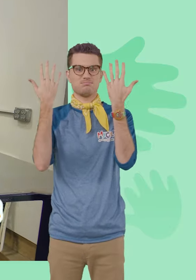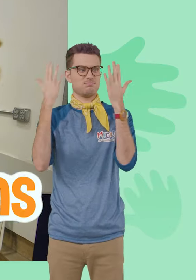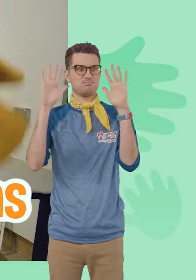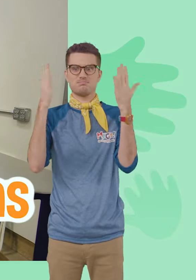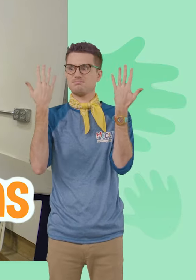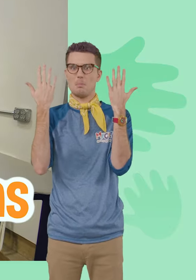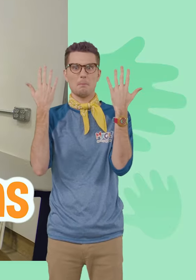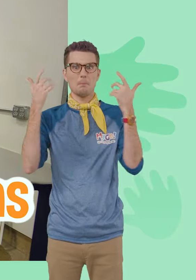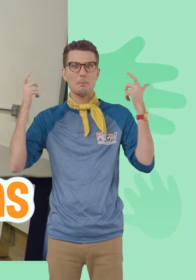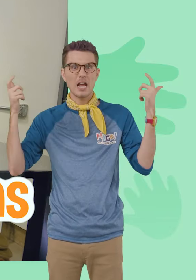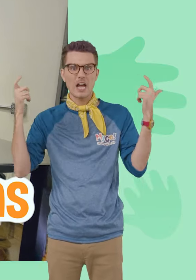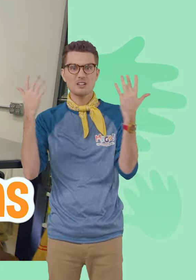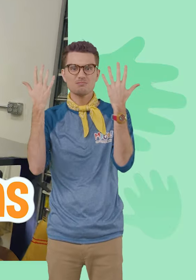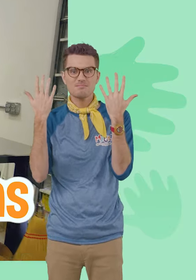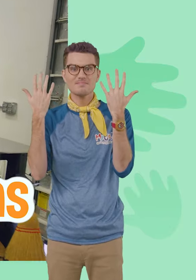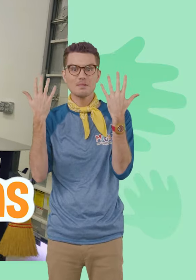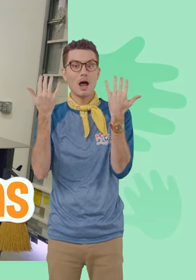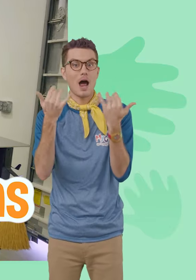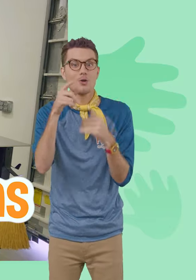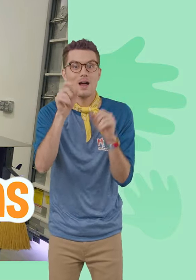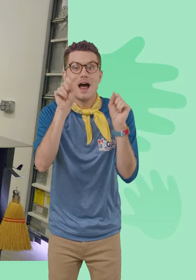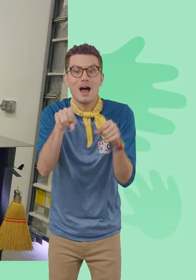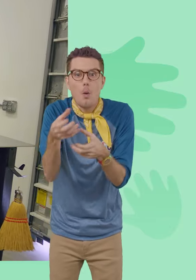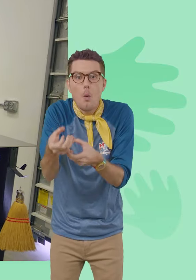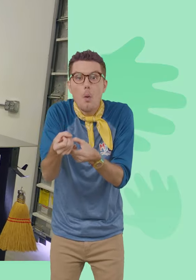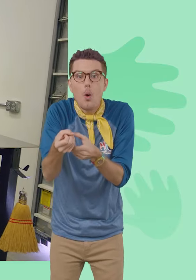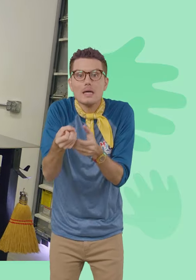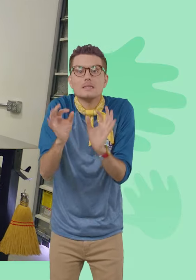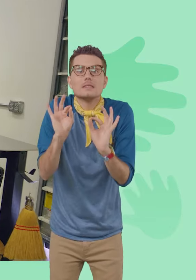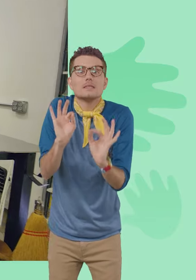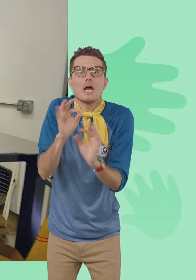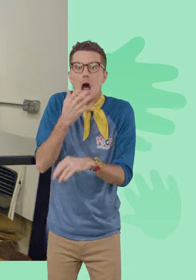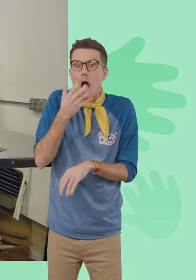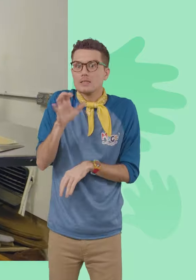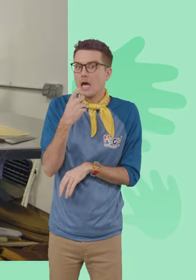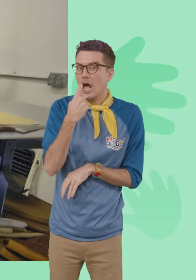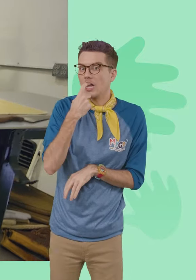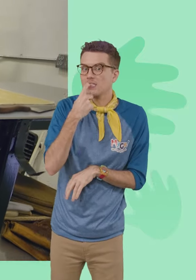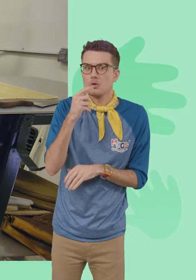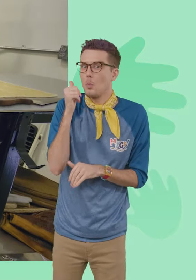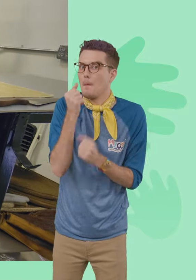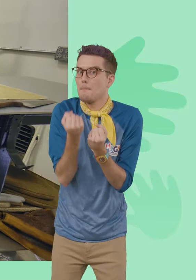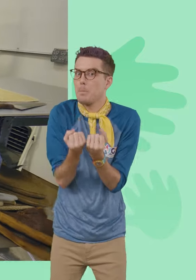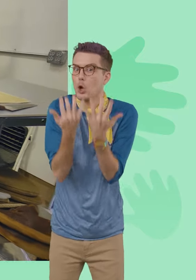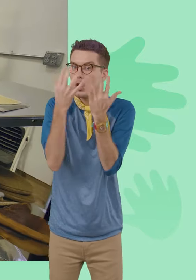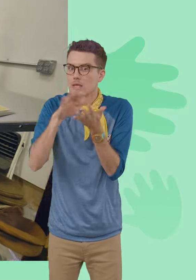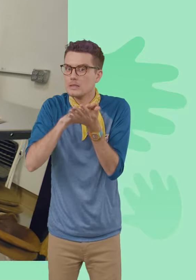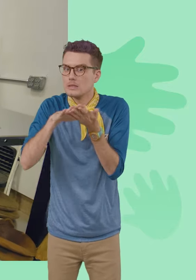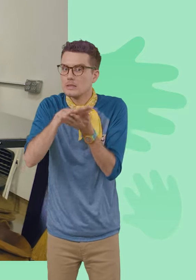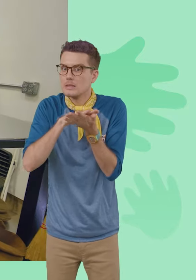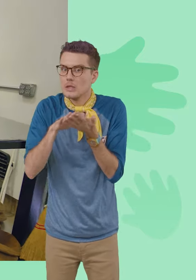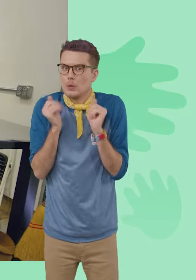big mittens. So then you can hold the nice hot glass and then it